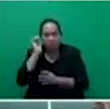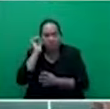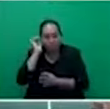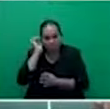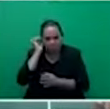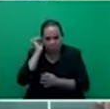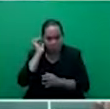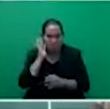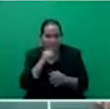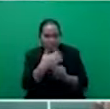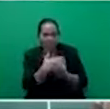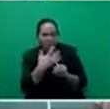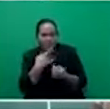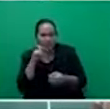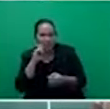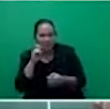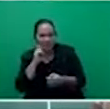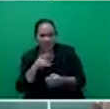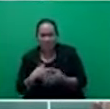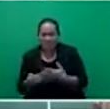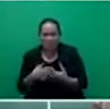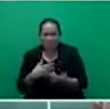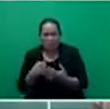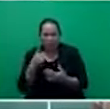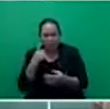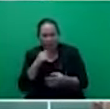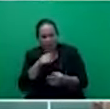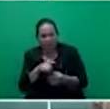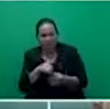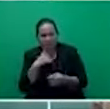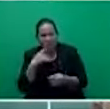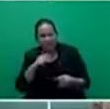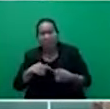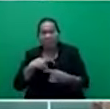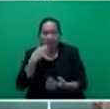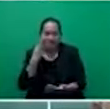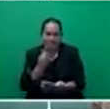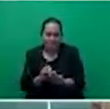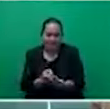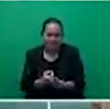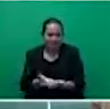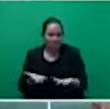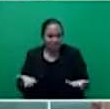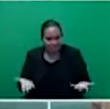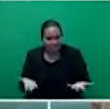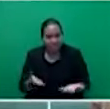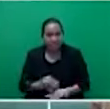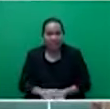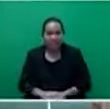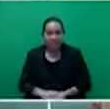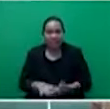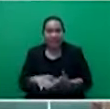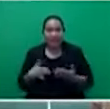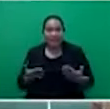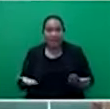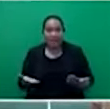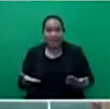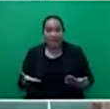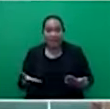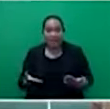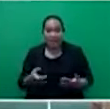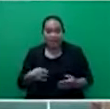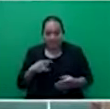made fun of it. No matter how much they try and refute it, that is the fact. Mr. Speaker, sir, we are now, the figures